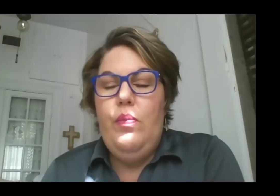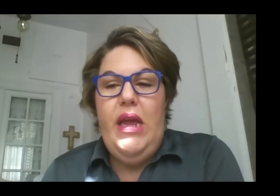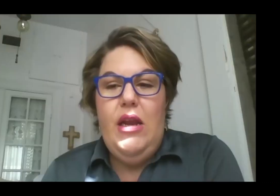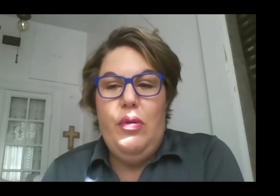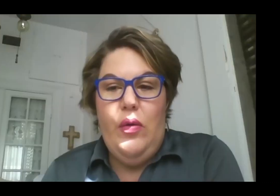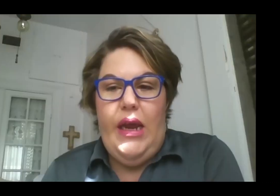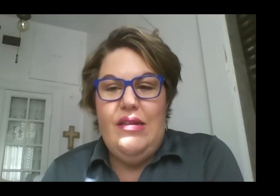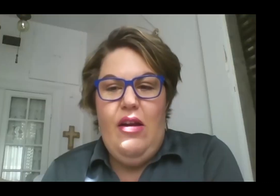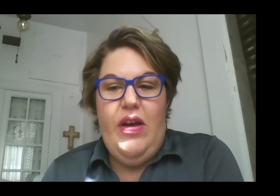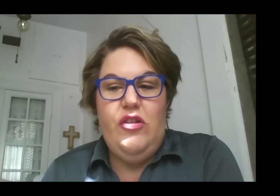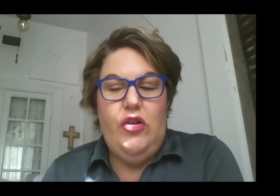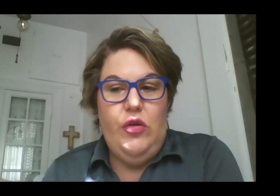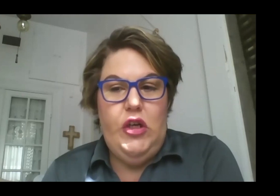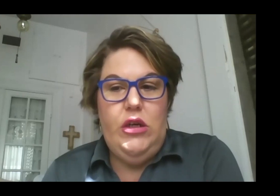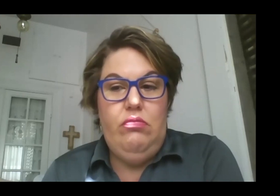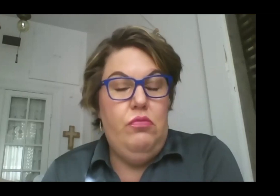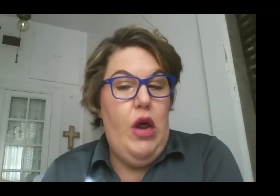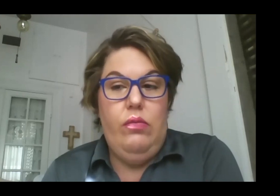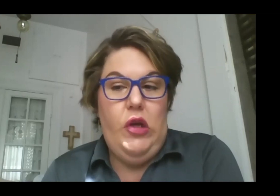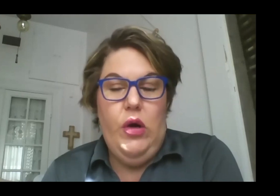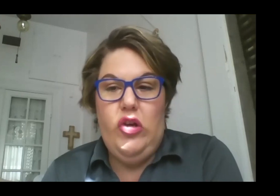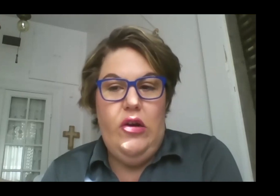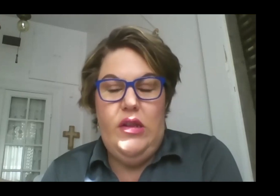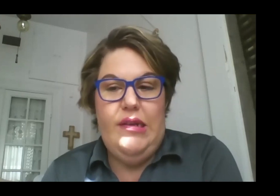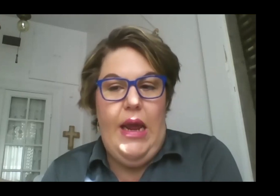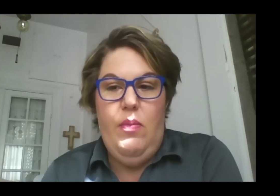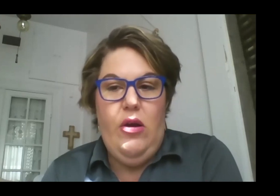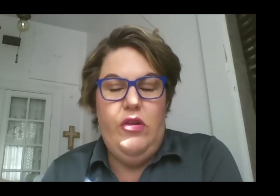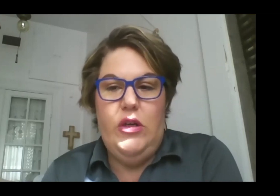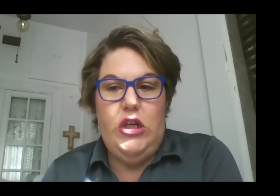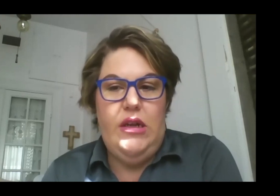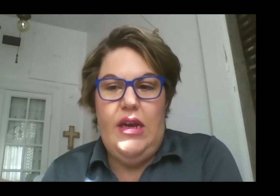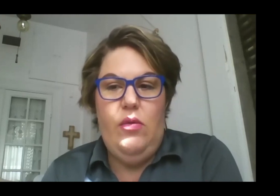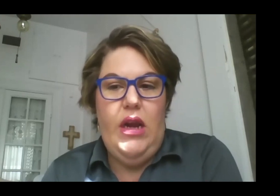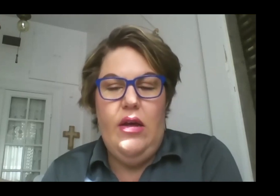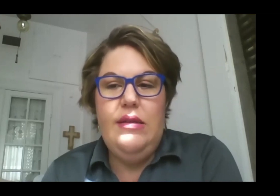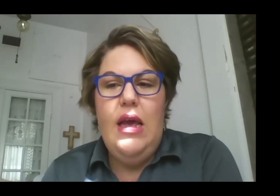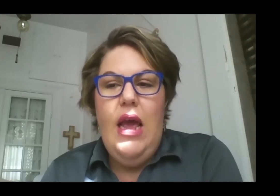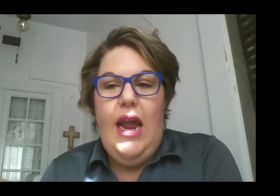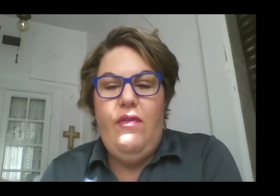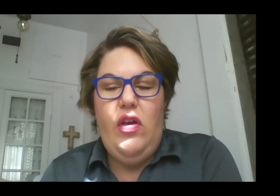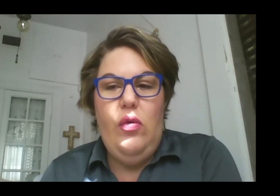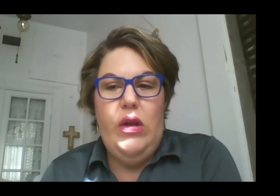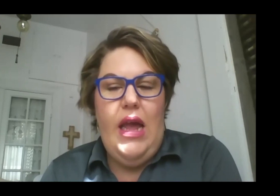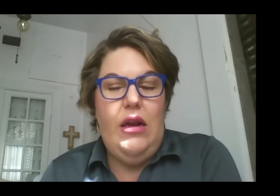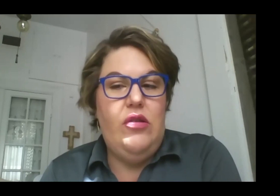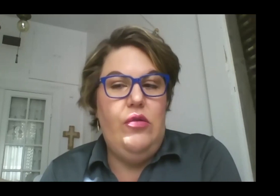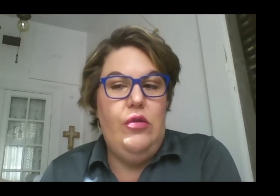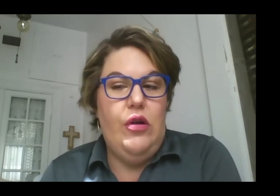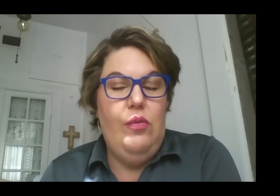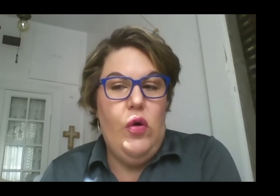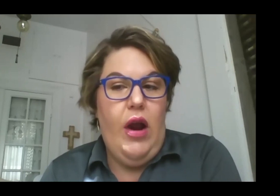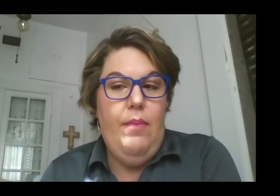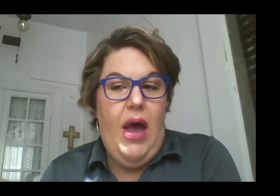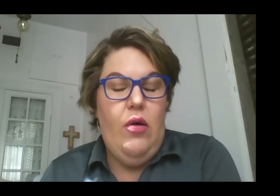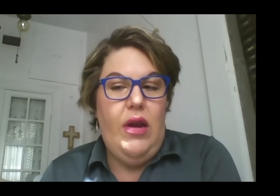So being an employee, does that affect your tuition? No, you are charged the same amount of tuition as anyone else. If you would like to